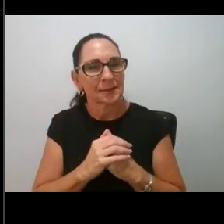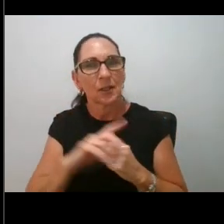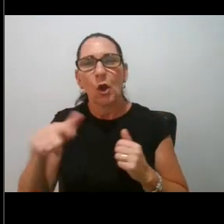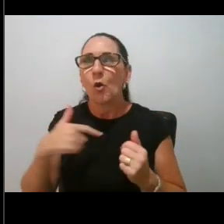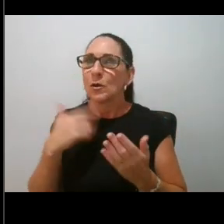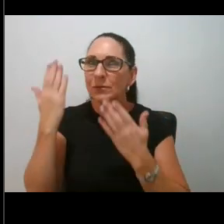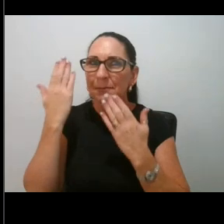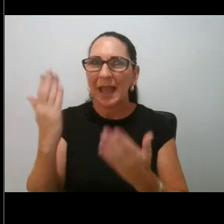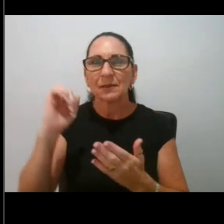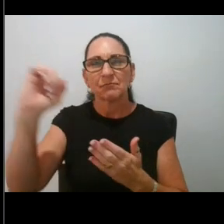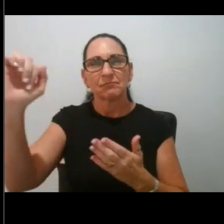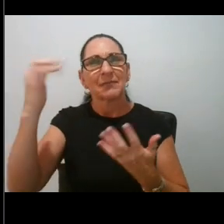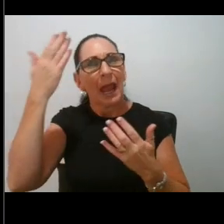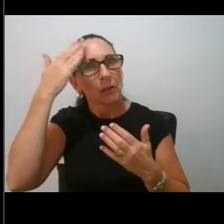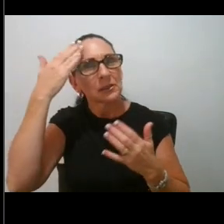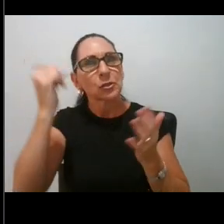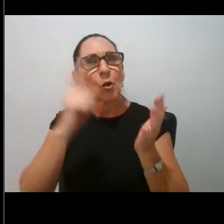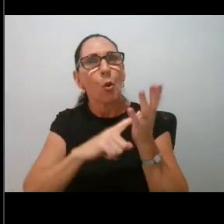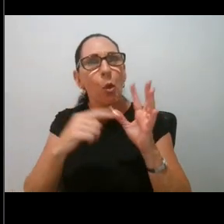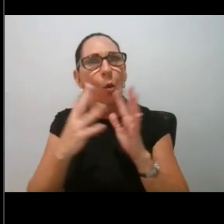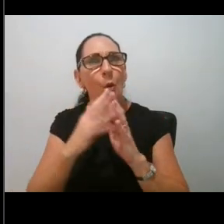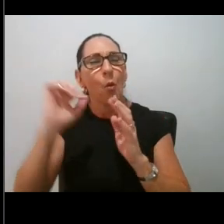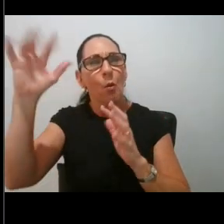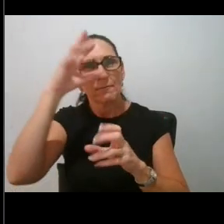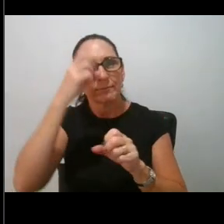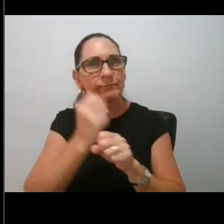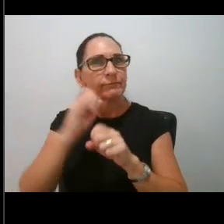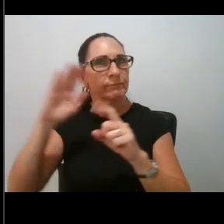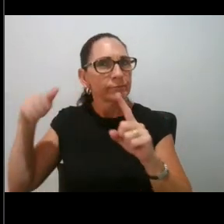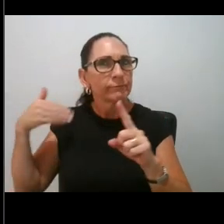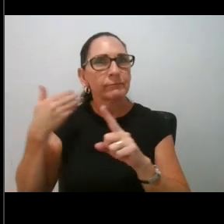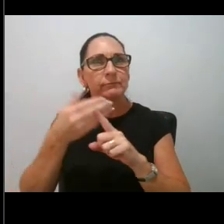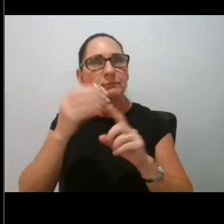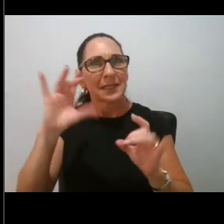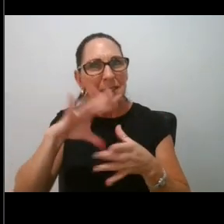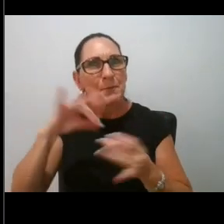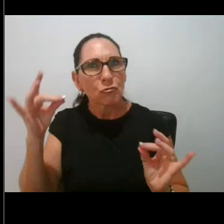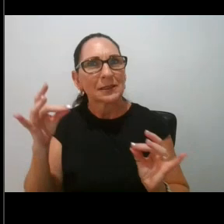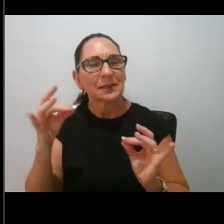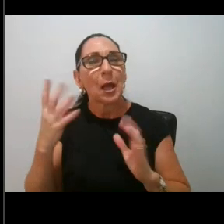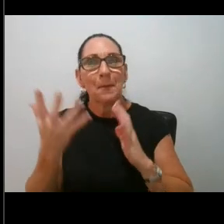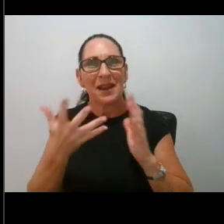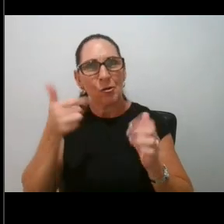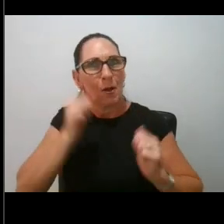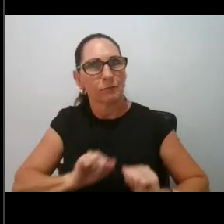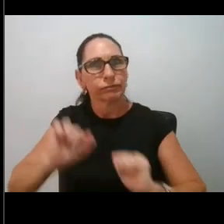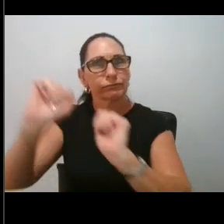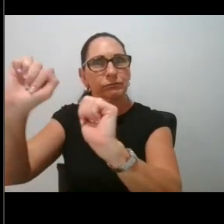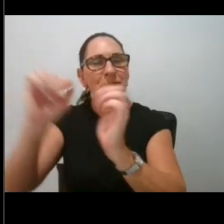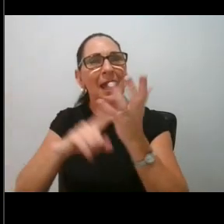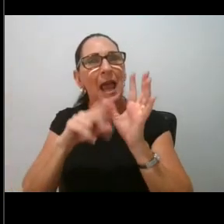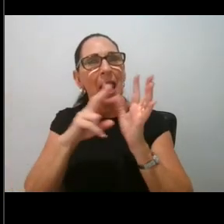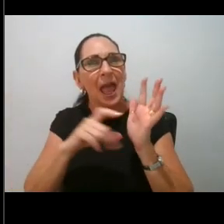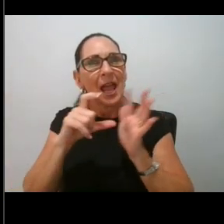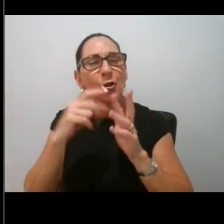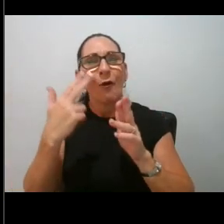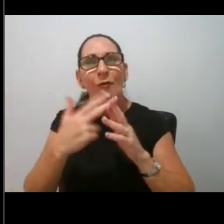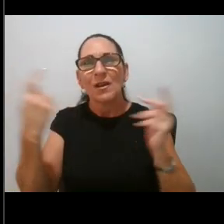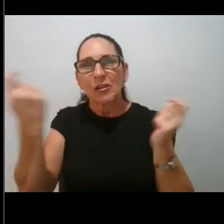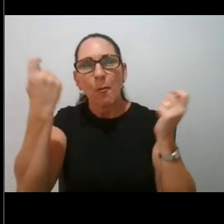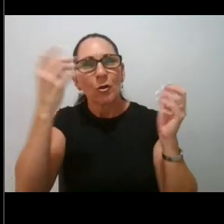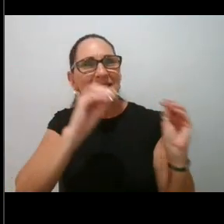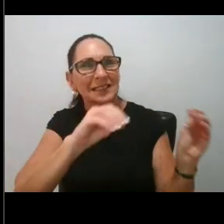and creation spirits, and we recognise that these lands have always been places of ceremony, teaching, research and learning, and we